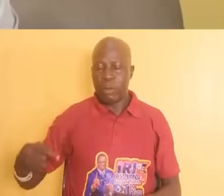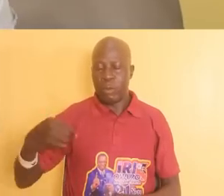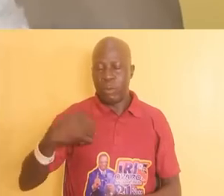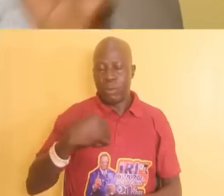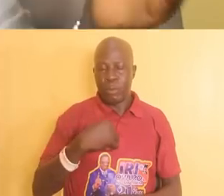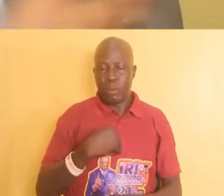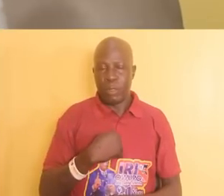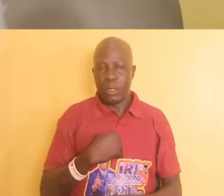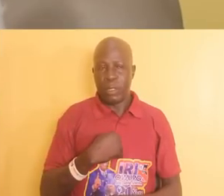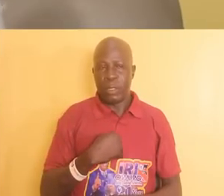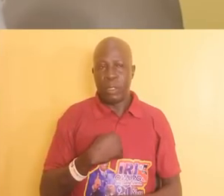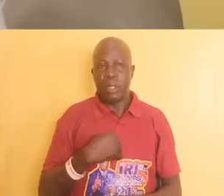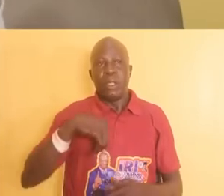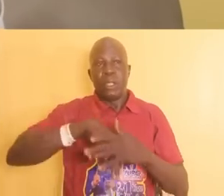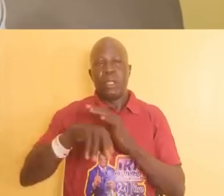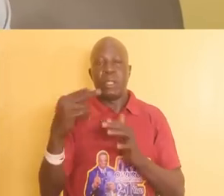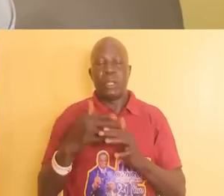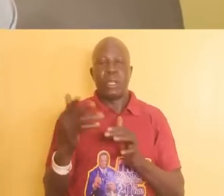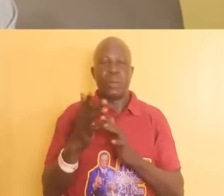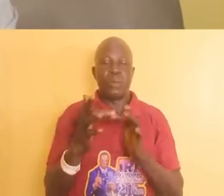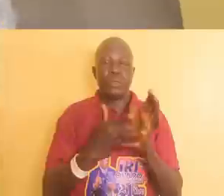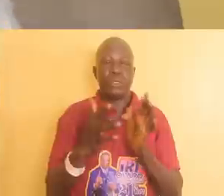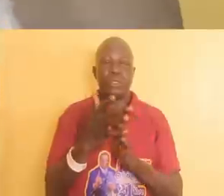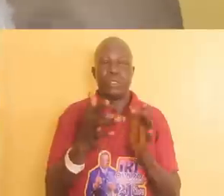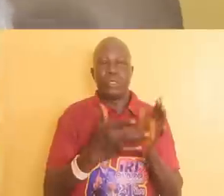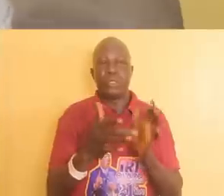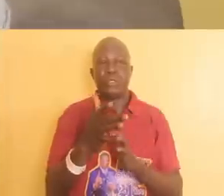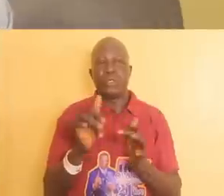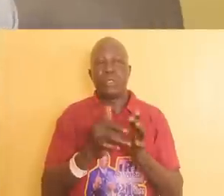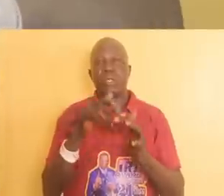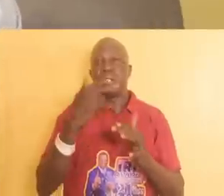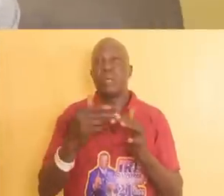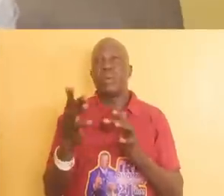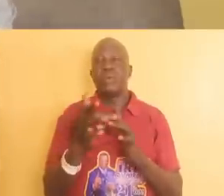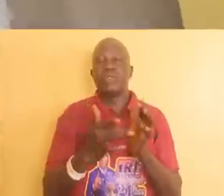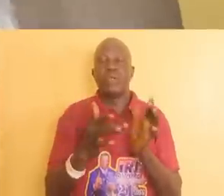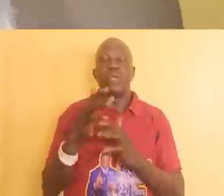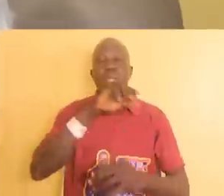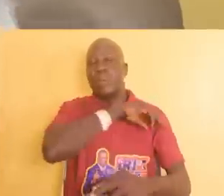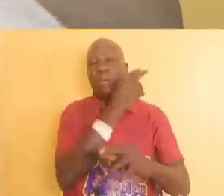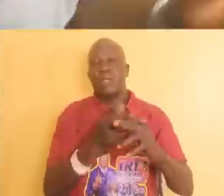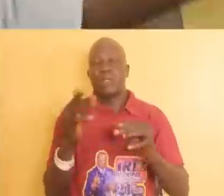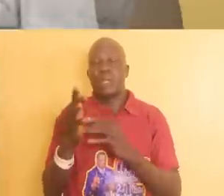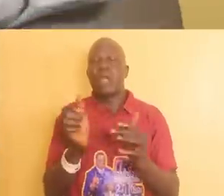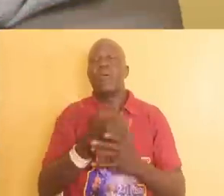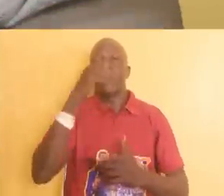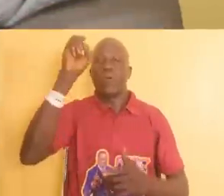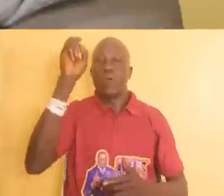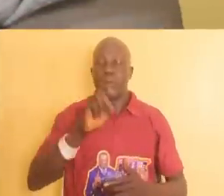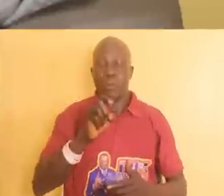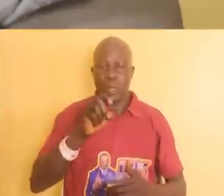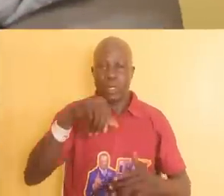olaru mi leru da bira gadnaza to the baby look a laba ba se tau mi na mo paselo o